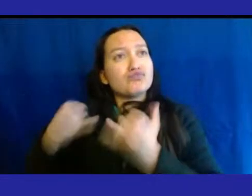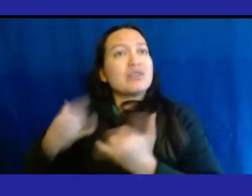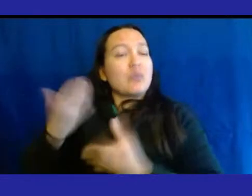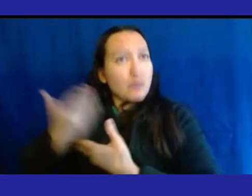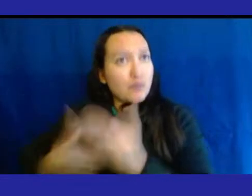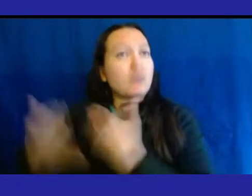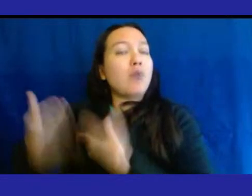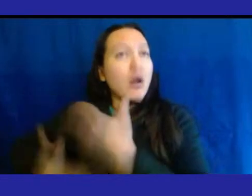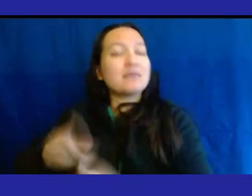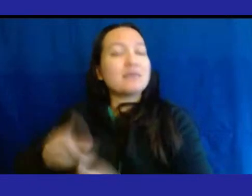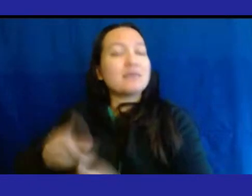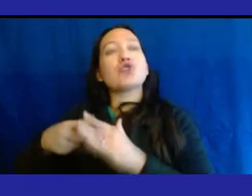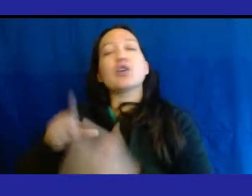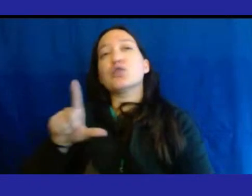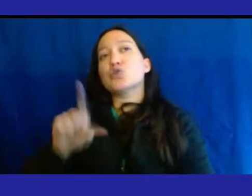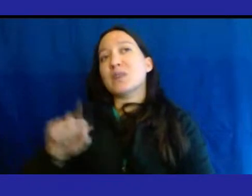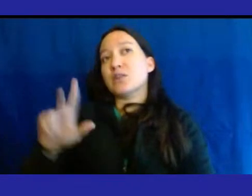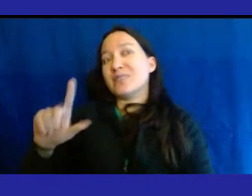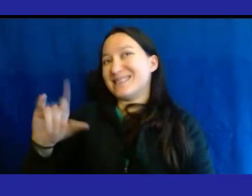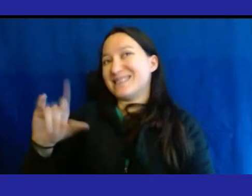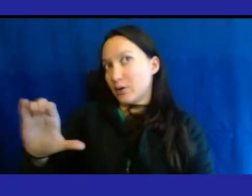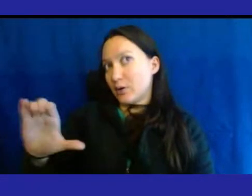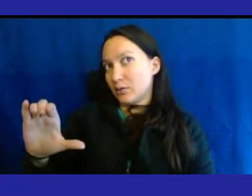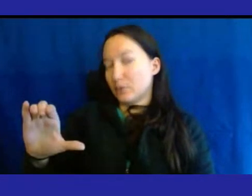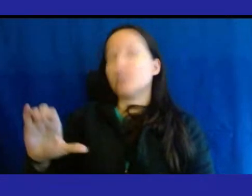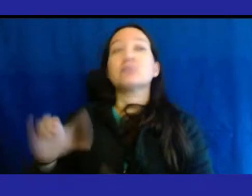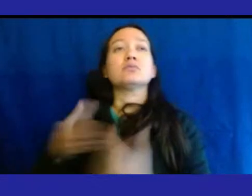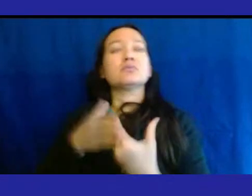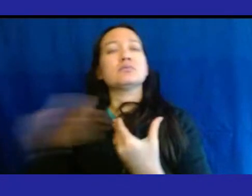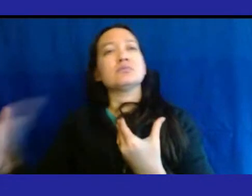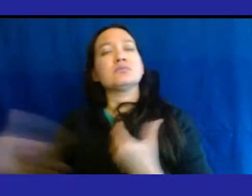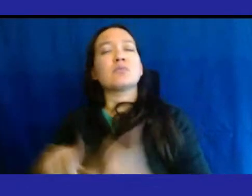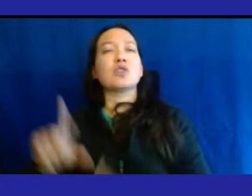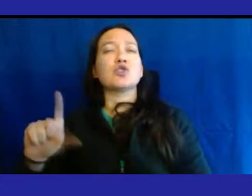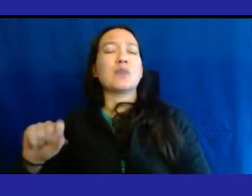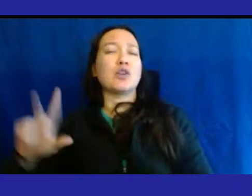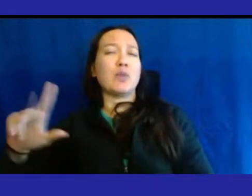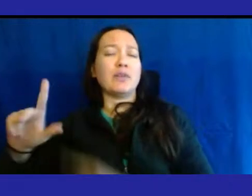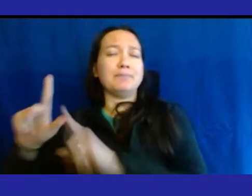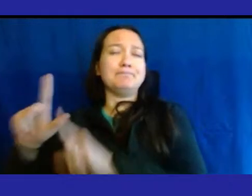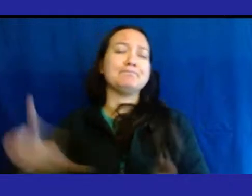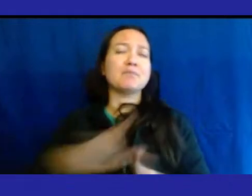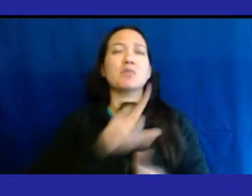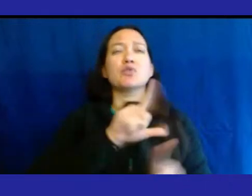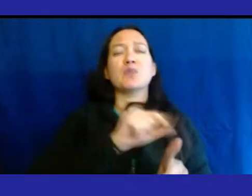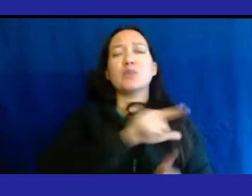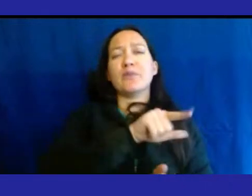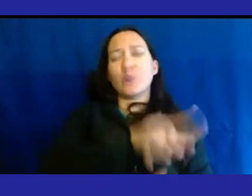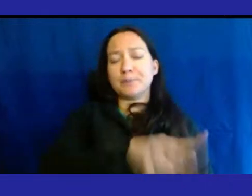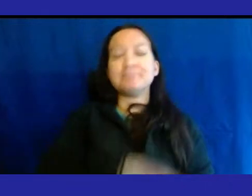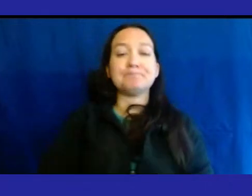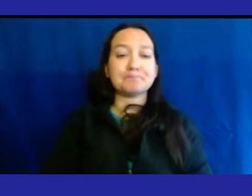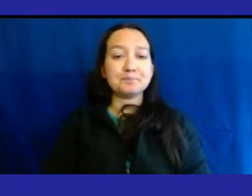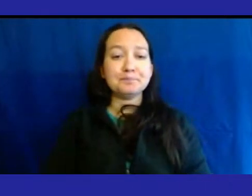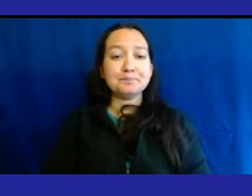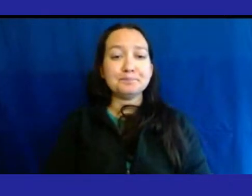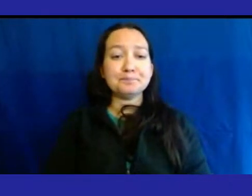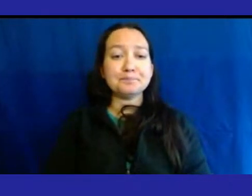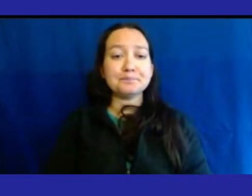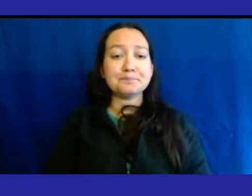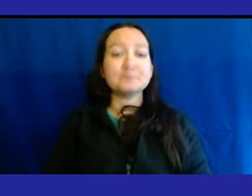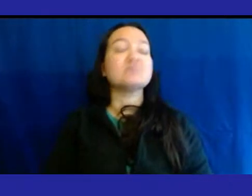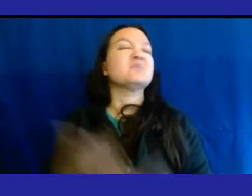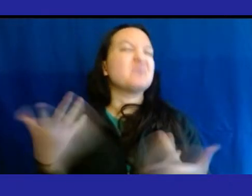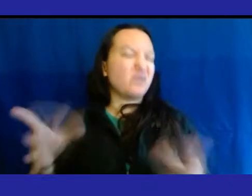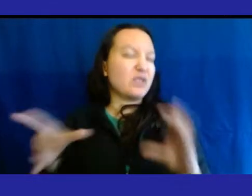in 2023 in December. So that will run from 2023 through 2024. In addition, I spoke previously about